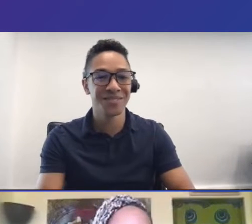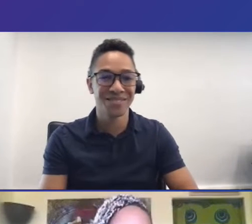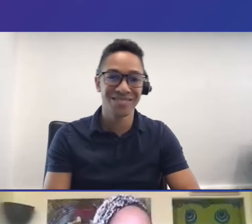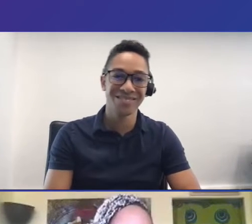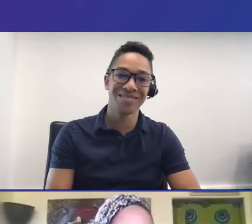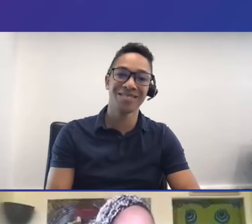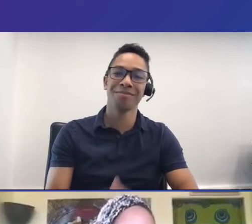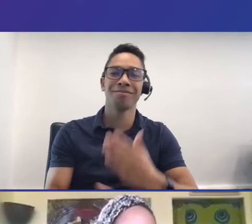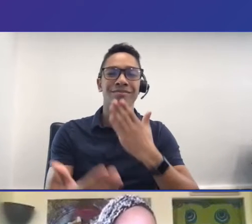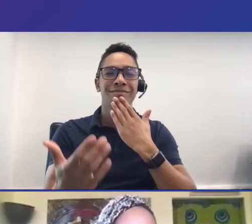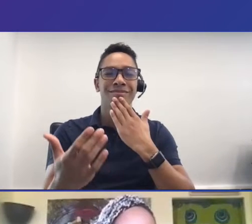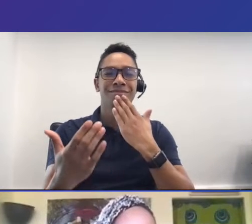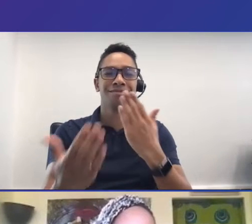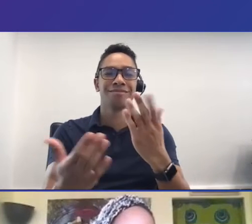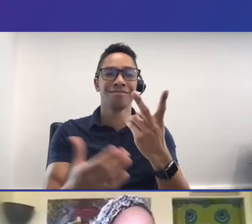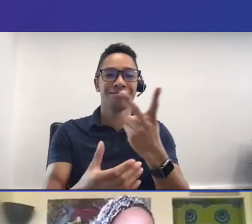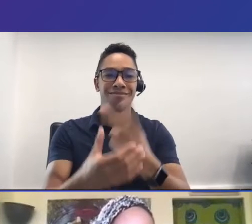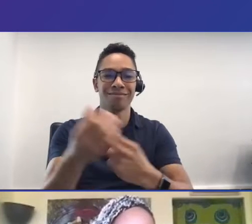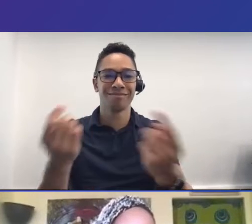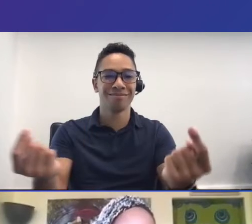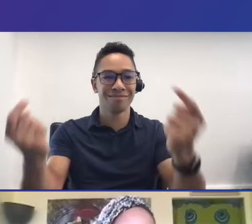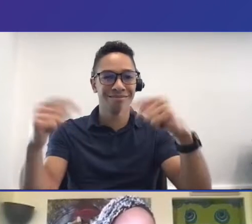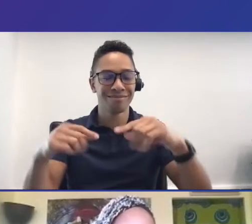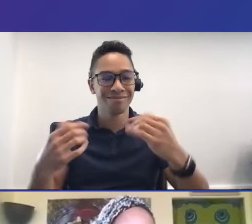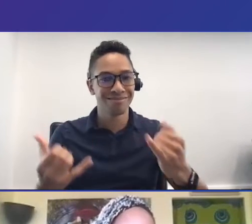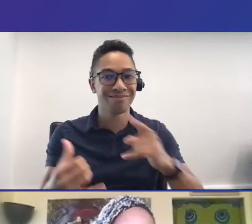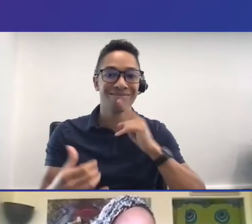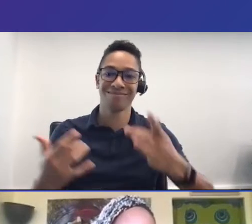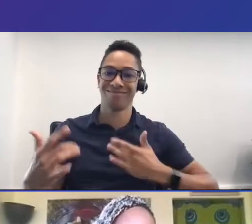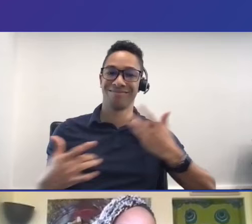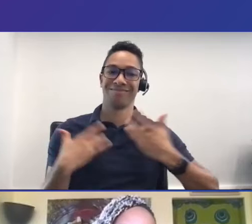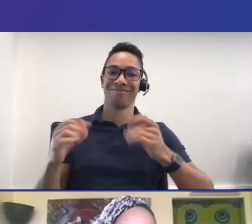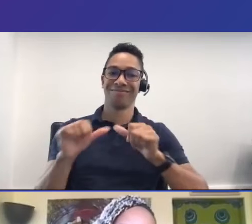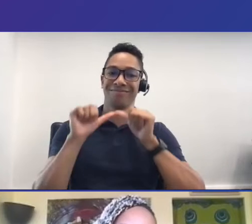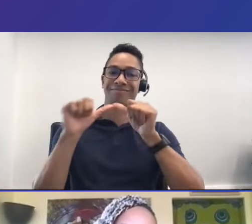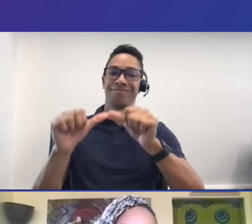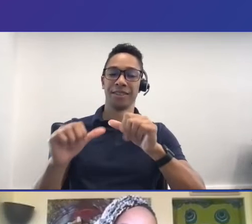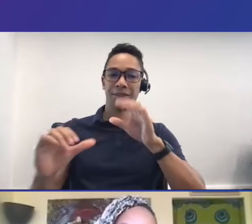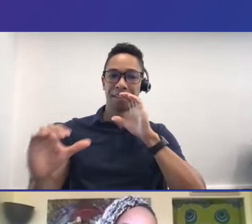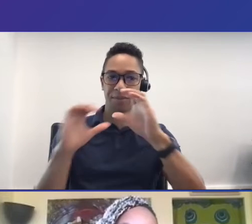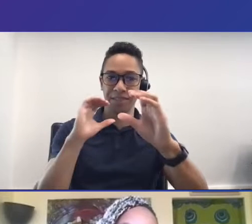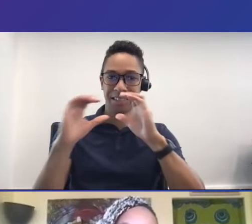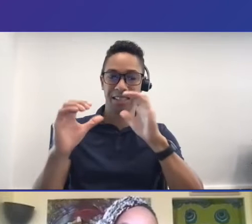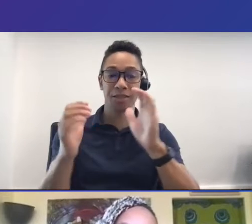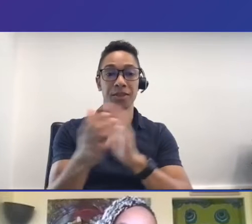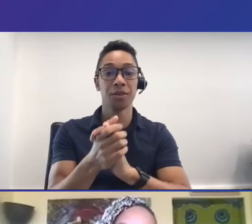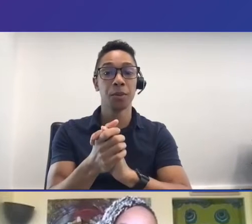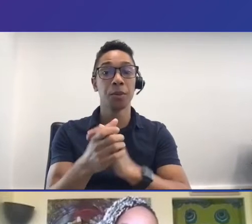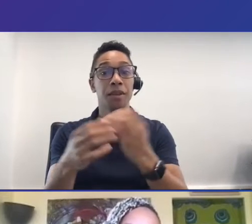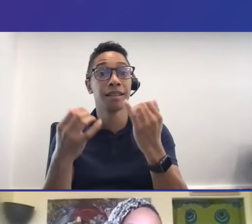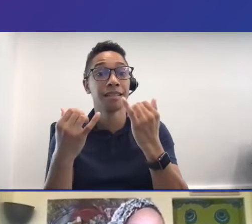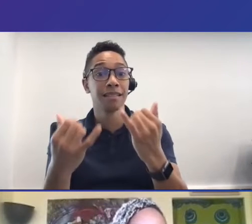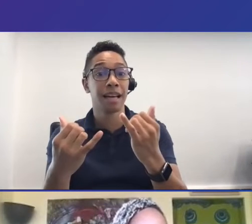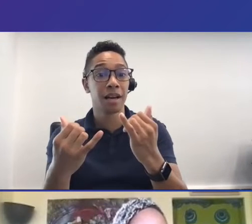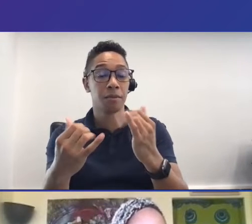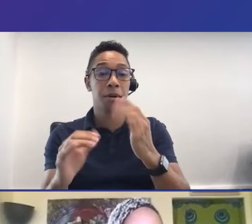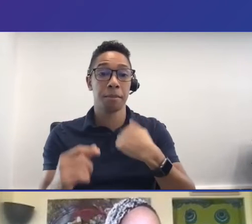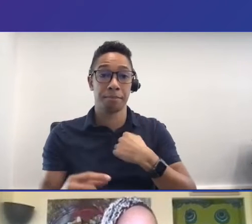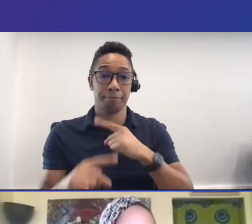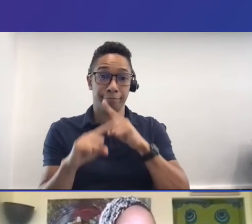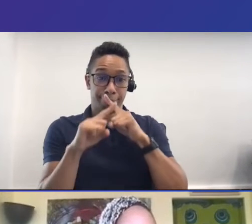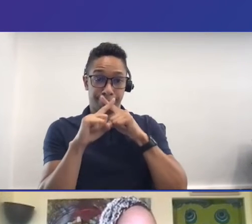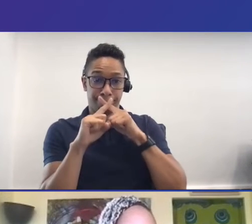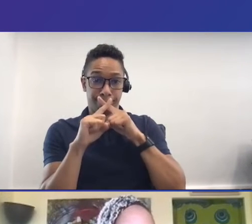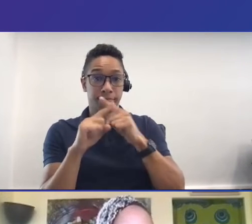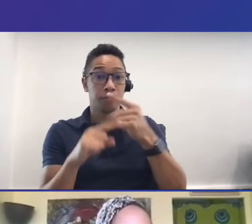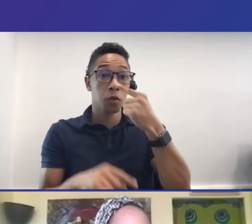Thank you both for being here. Very excited for continued conversation. So I will now mute myself and ask you both